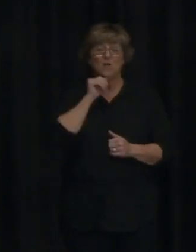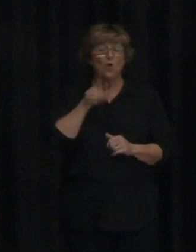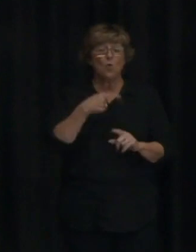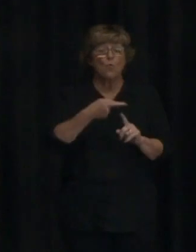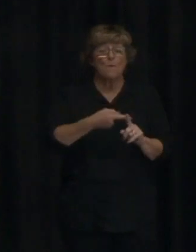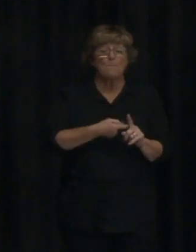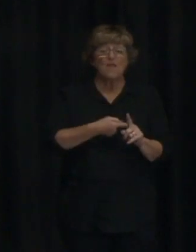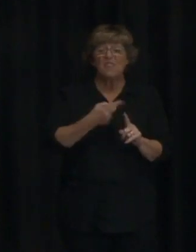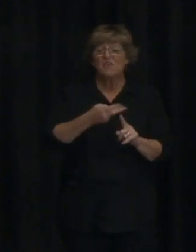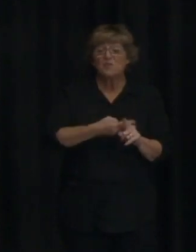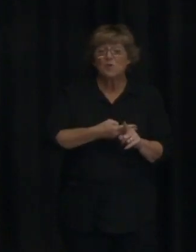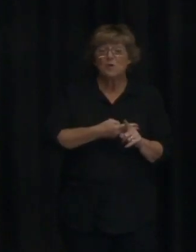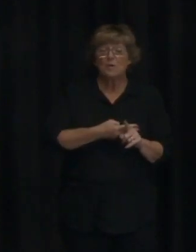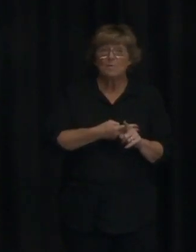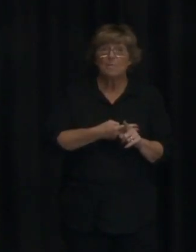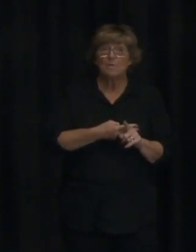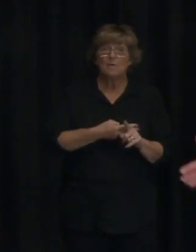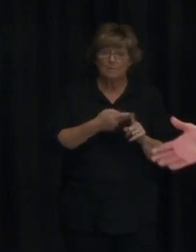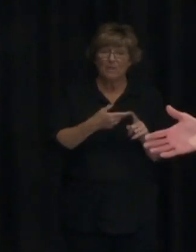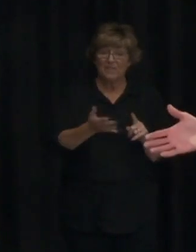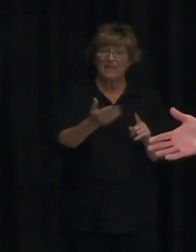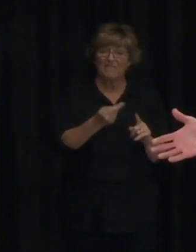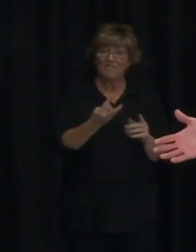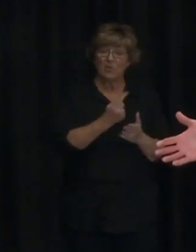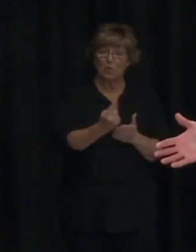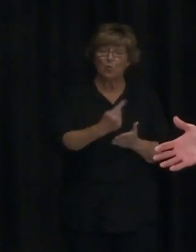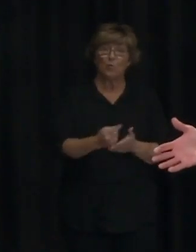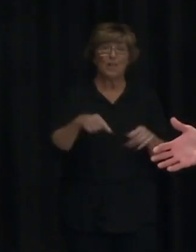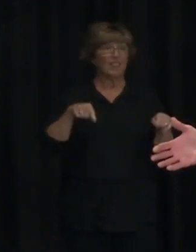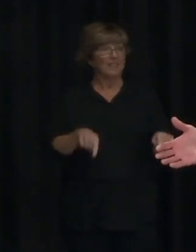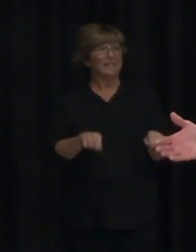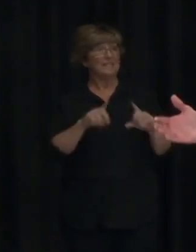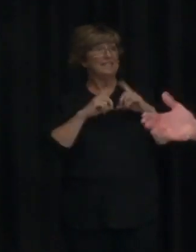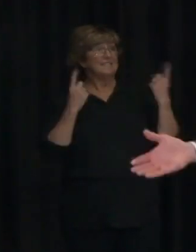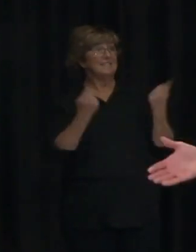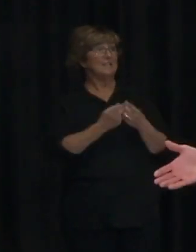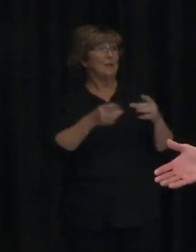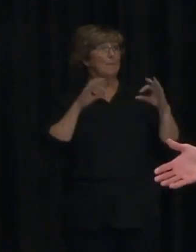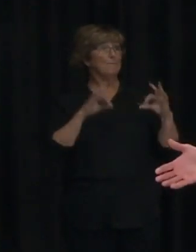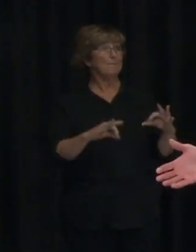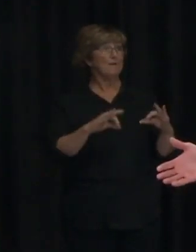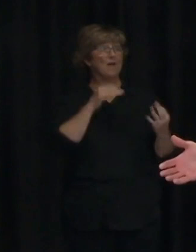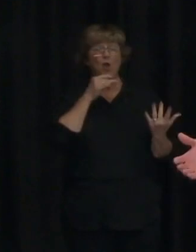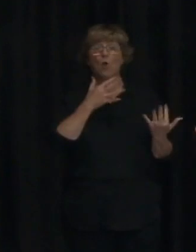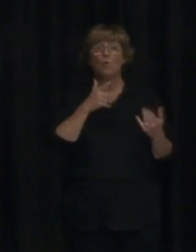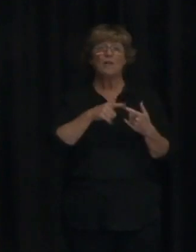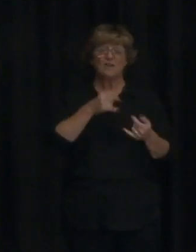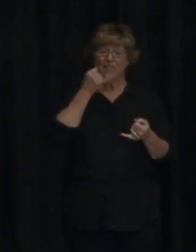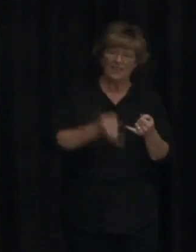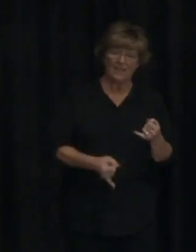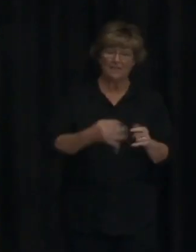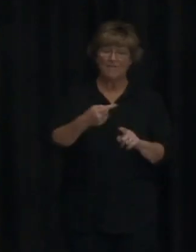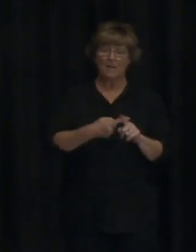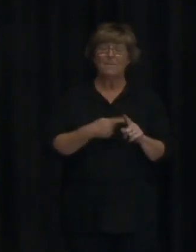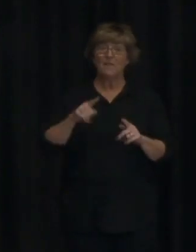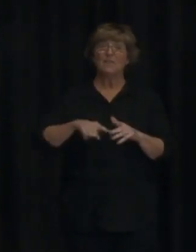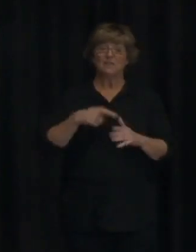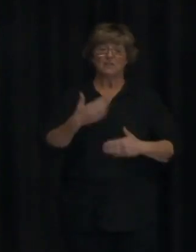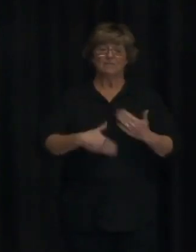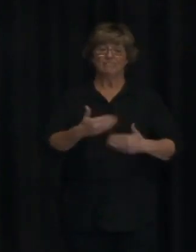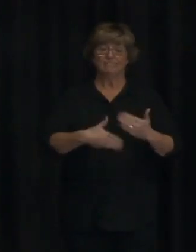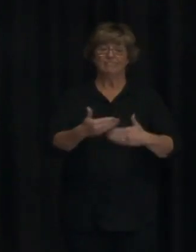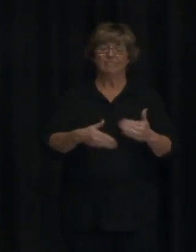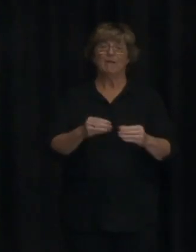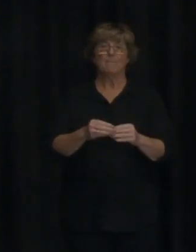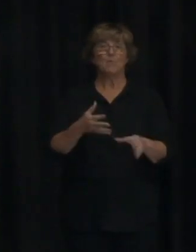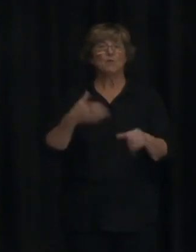month or two, but notably in the next few weeks. This district's a perfect example of this. They're not waiting till the end of the month. They're starting to move forward much